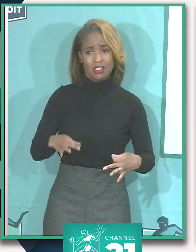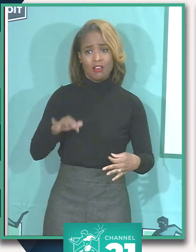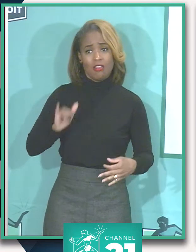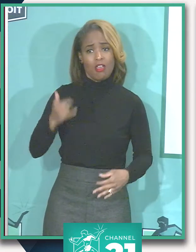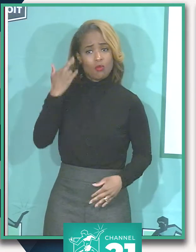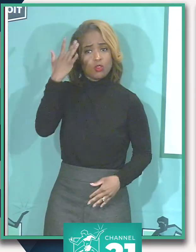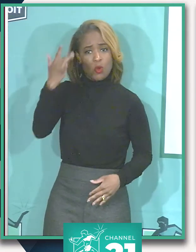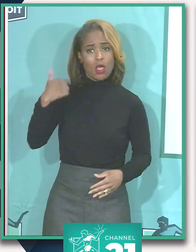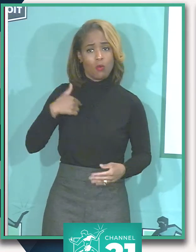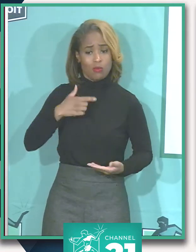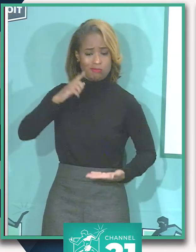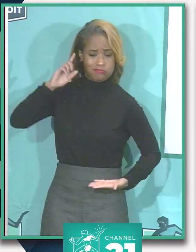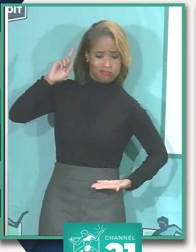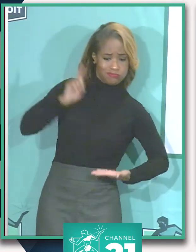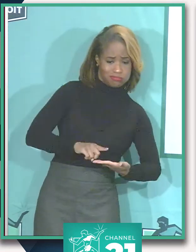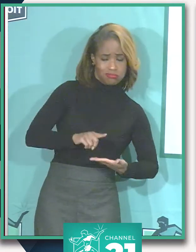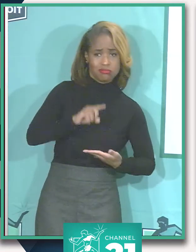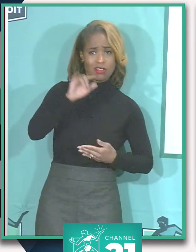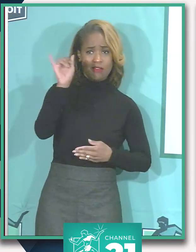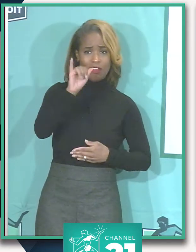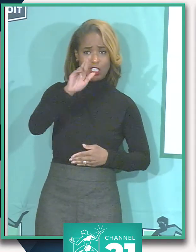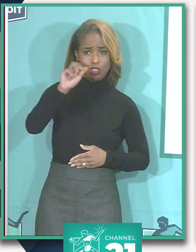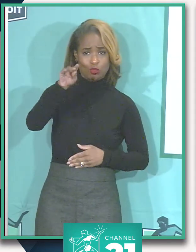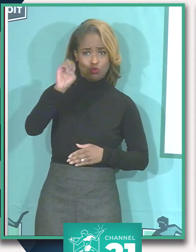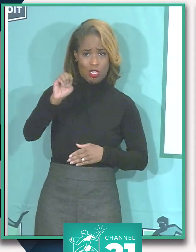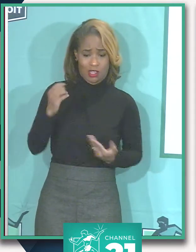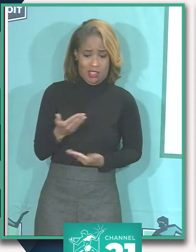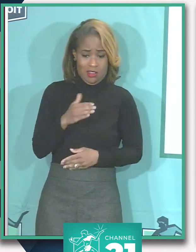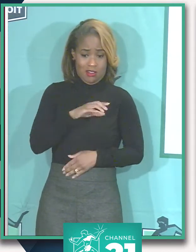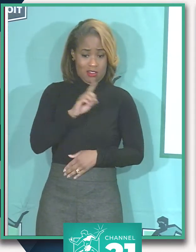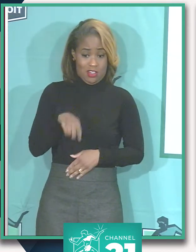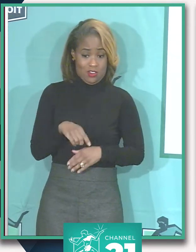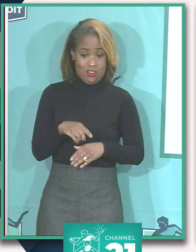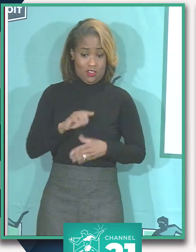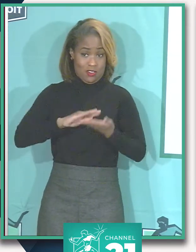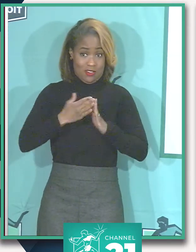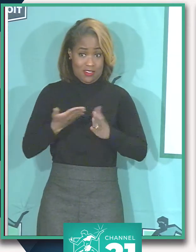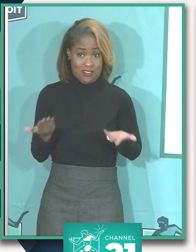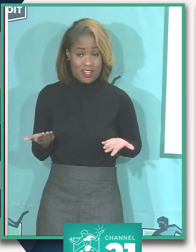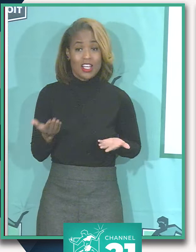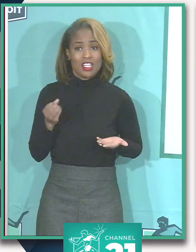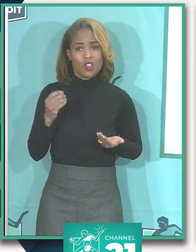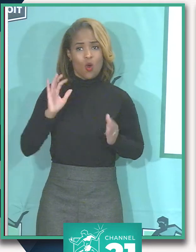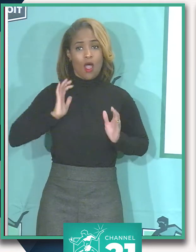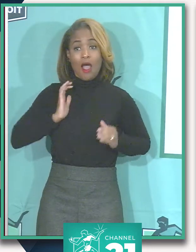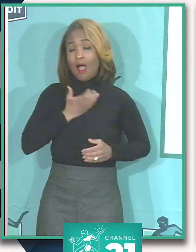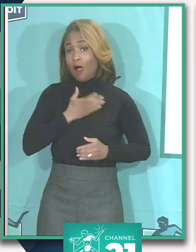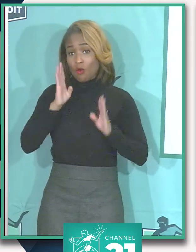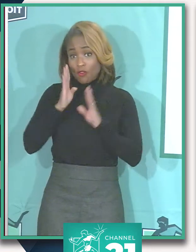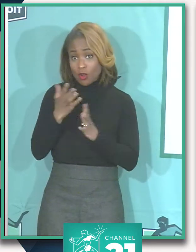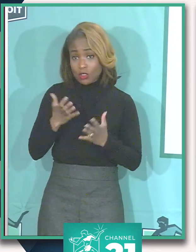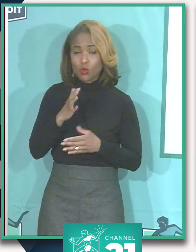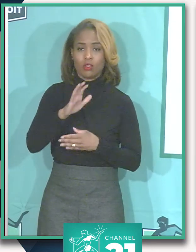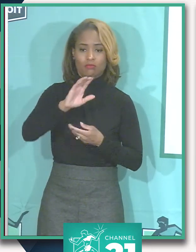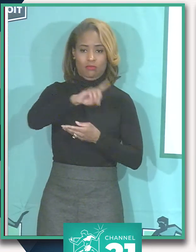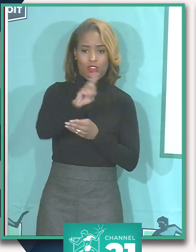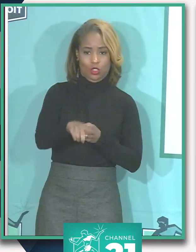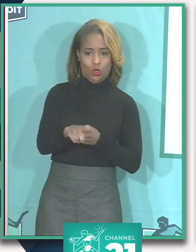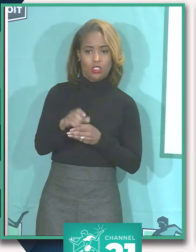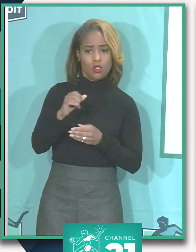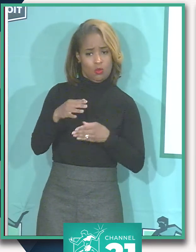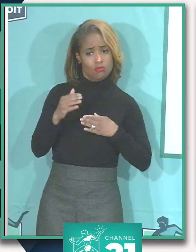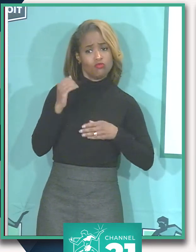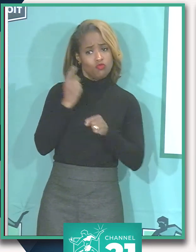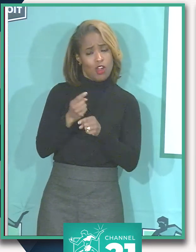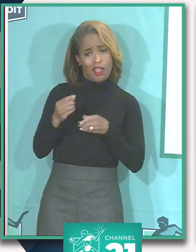we are at a low infection rate. And so our focus is on the city of Detroit, and I think we are headed in the right direction. Our focus